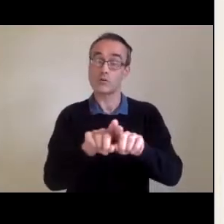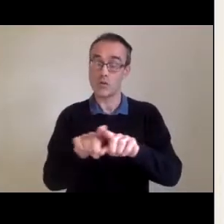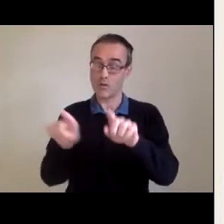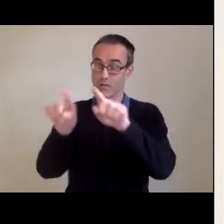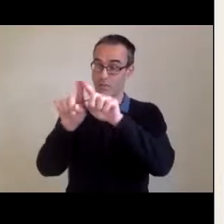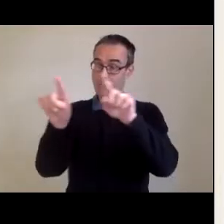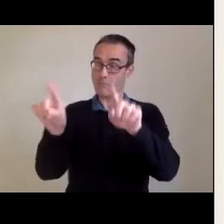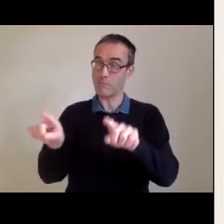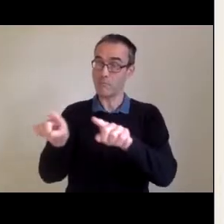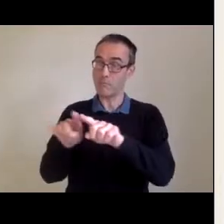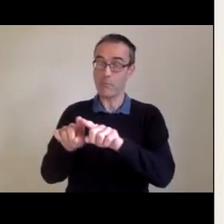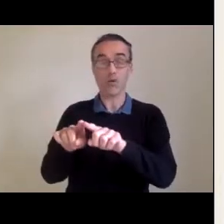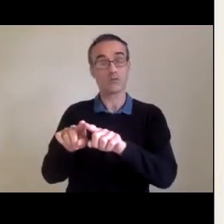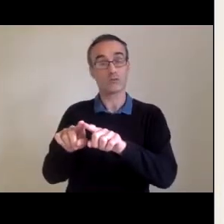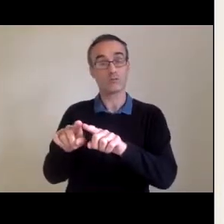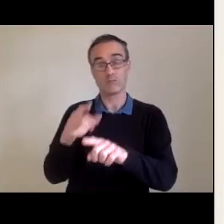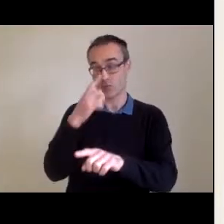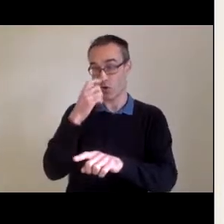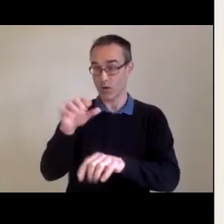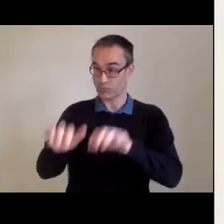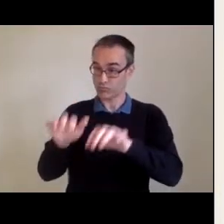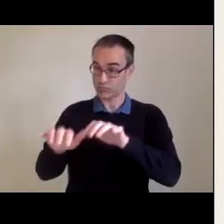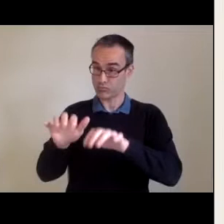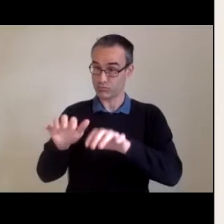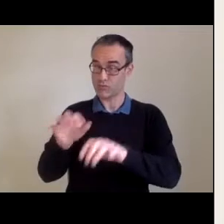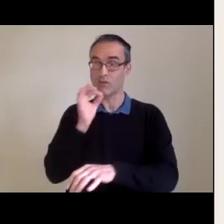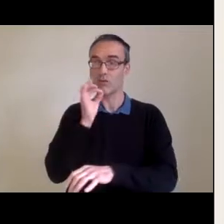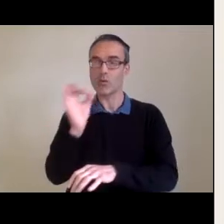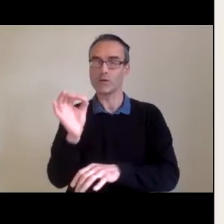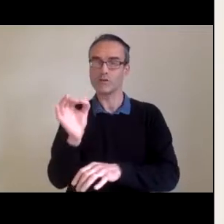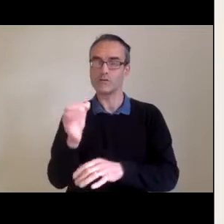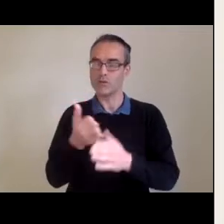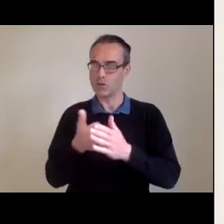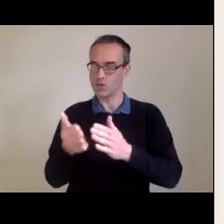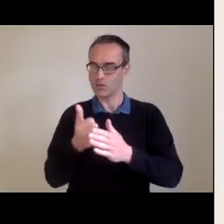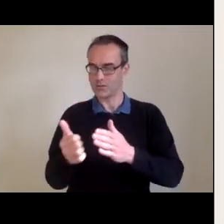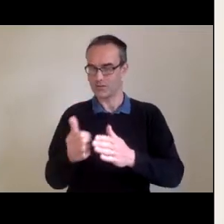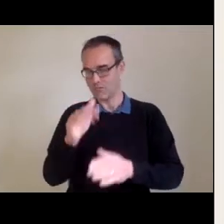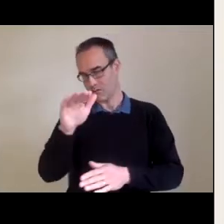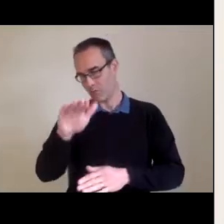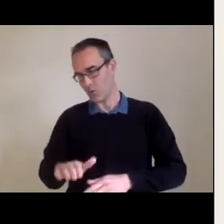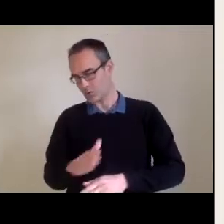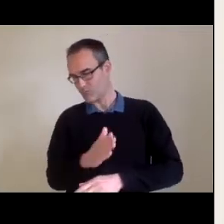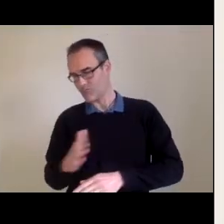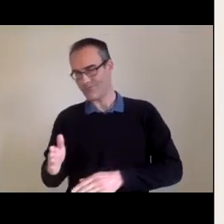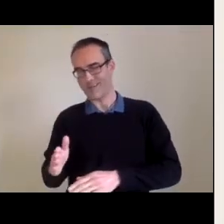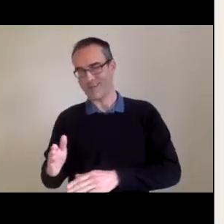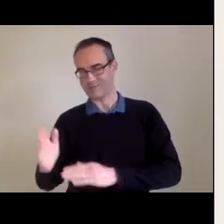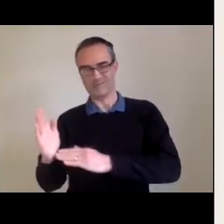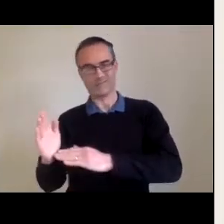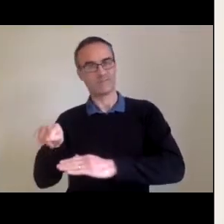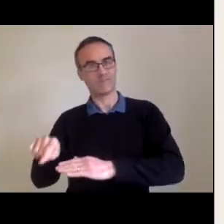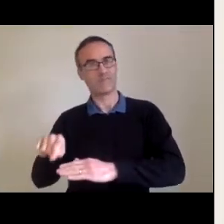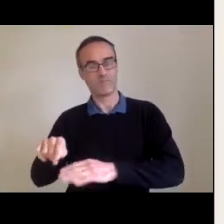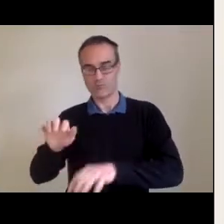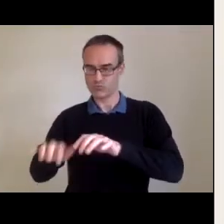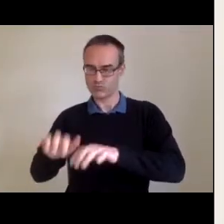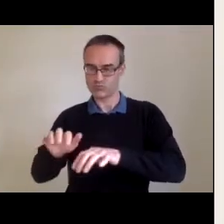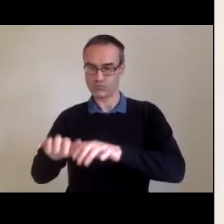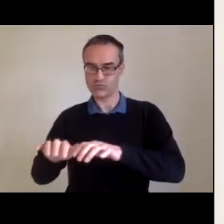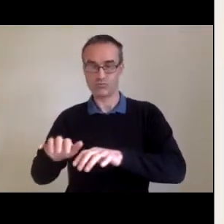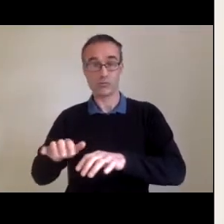the GoToWebinar panel, usually down at the bottom on the right-hand side. We're really interested to hear your experiences, your questions,